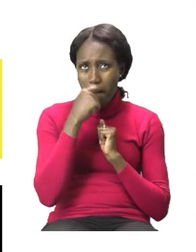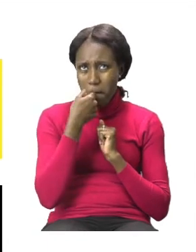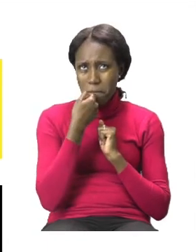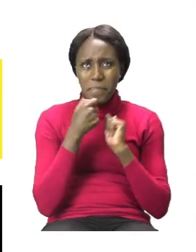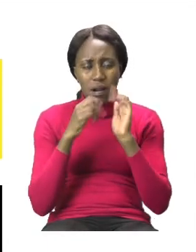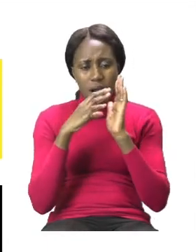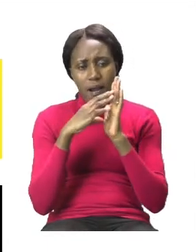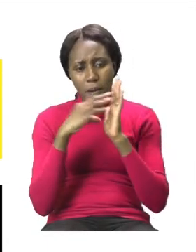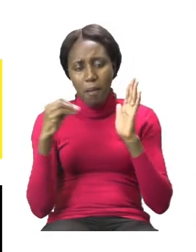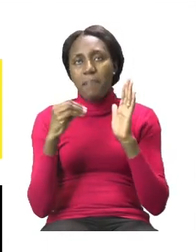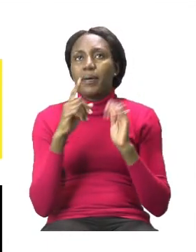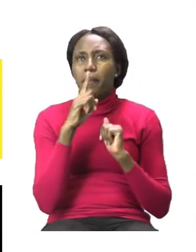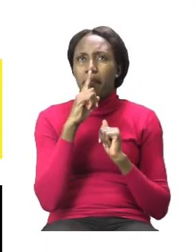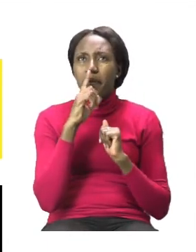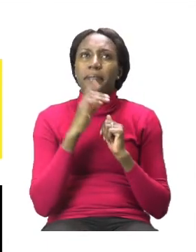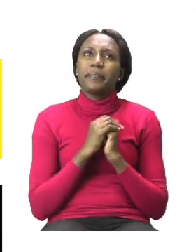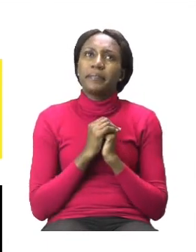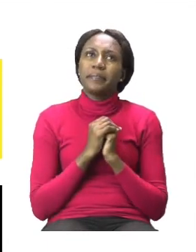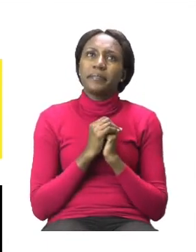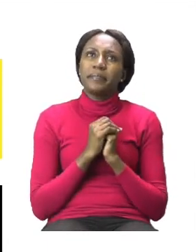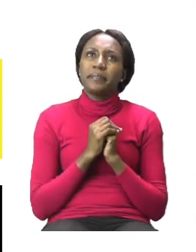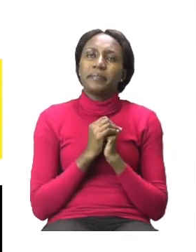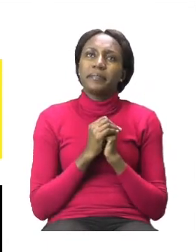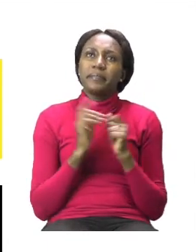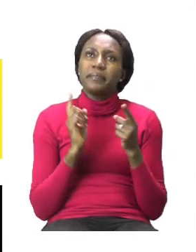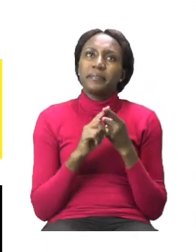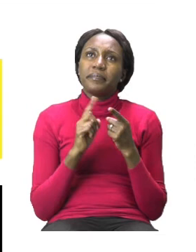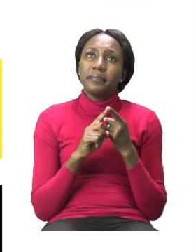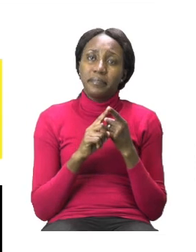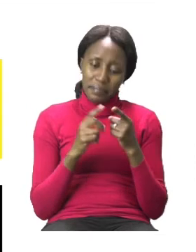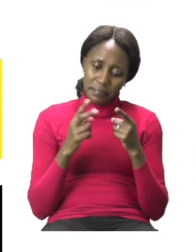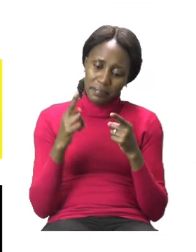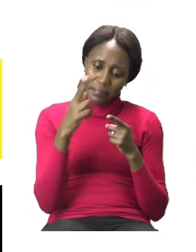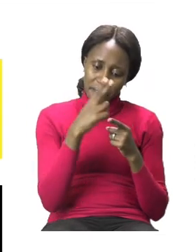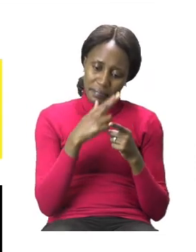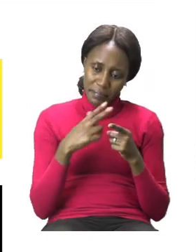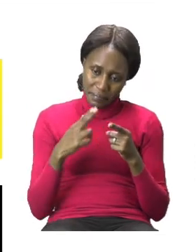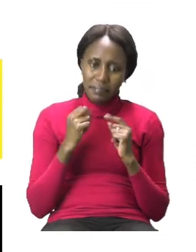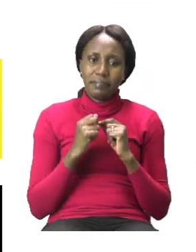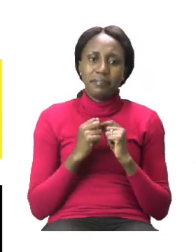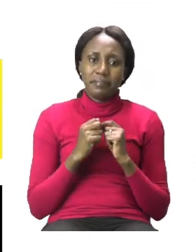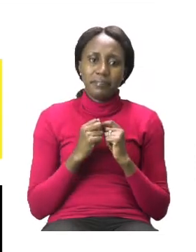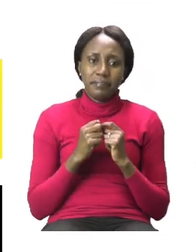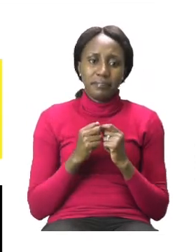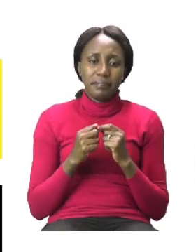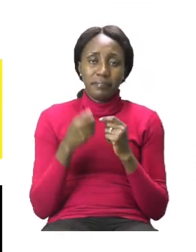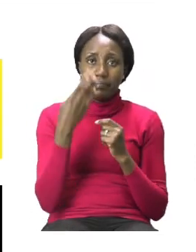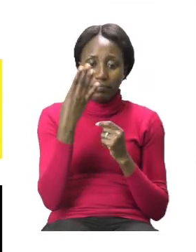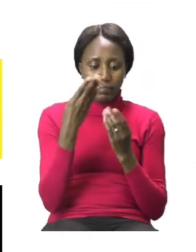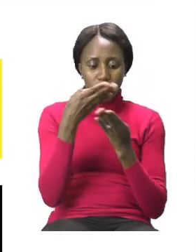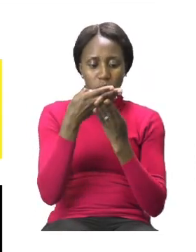sounds. So, the first thing you need to do is cut out the pictures and make cards. And then after